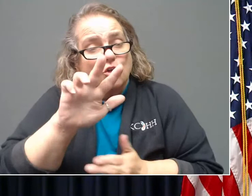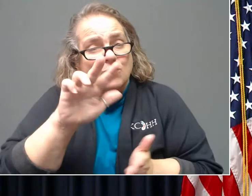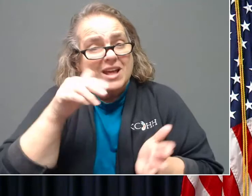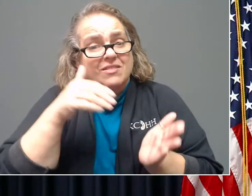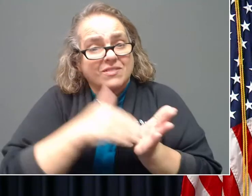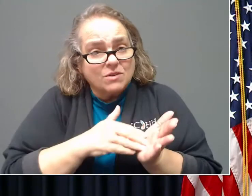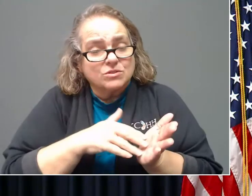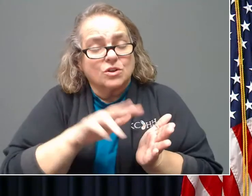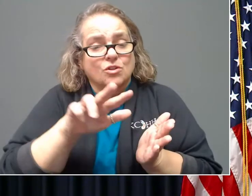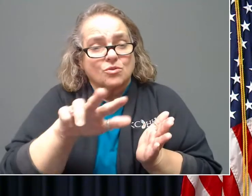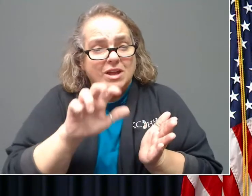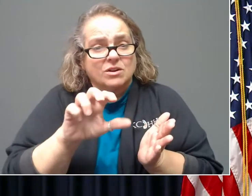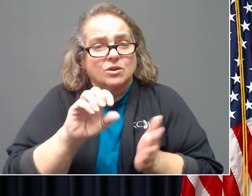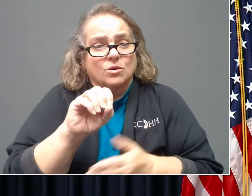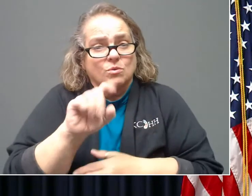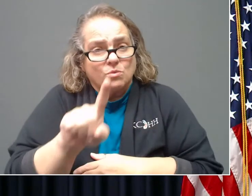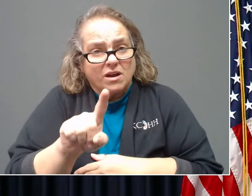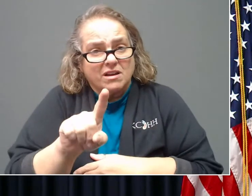3,301.